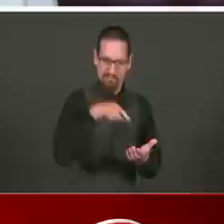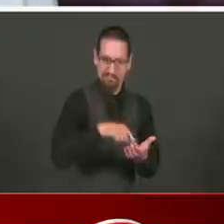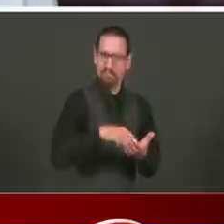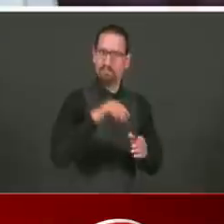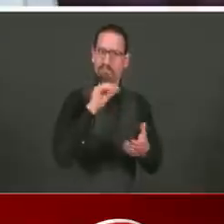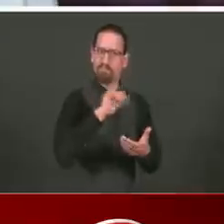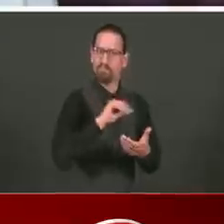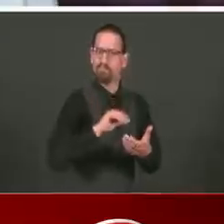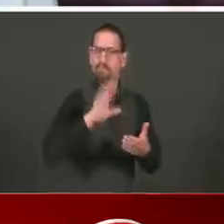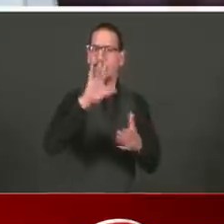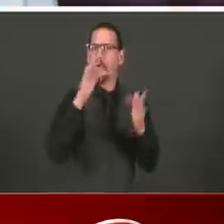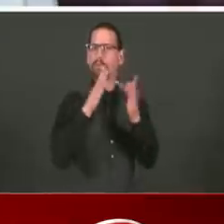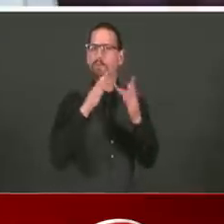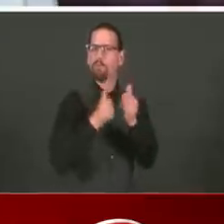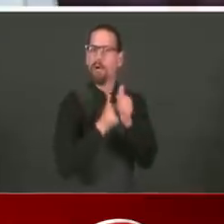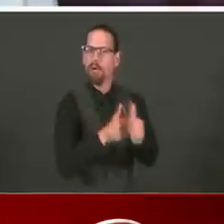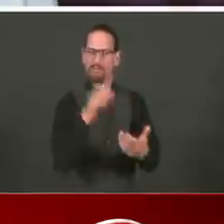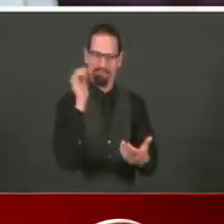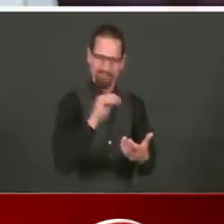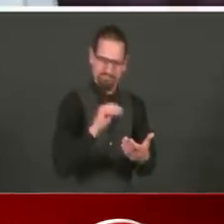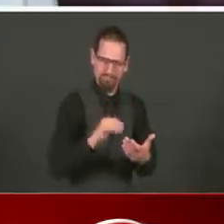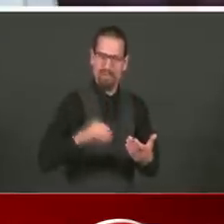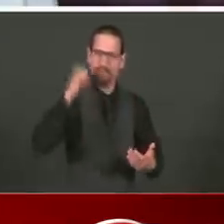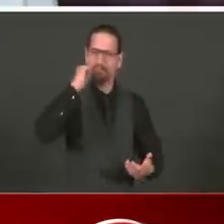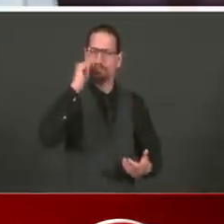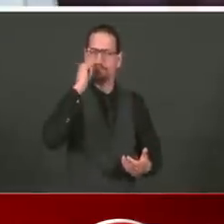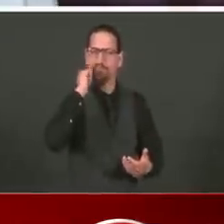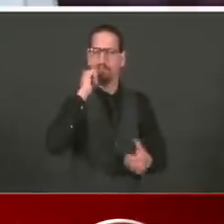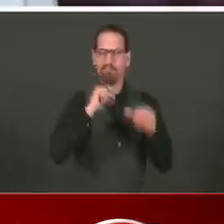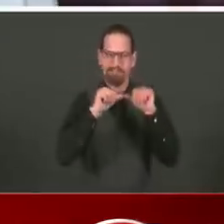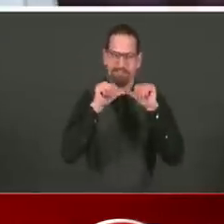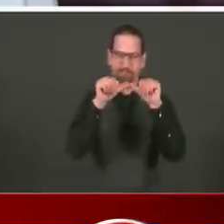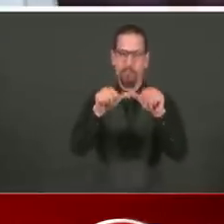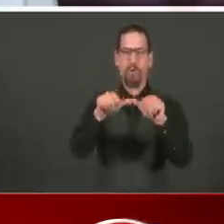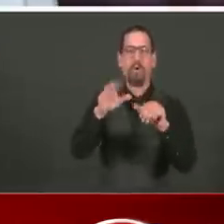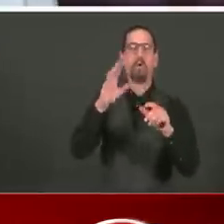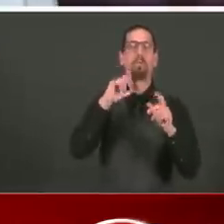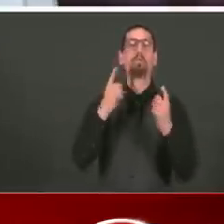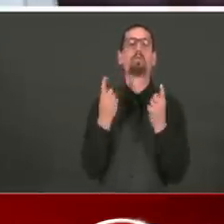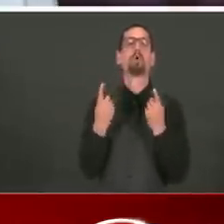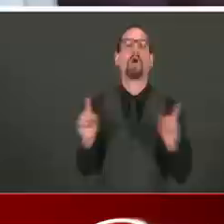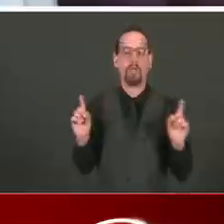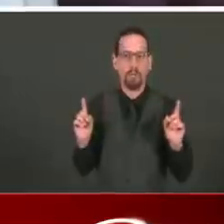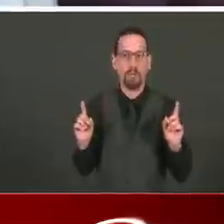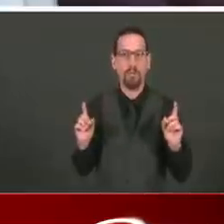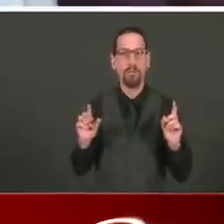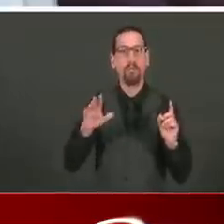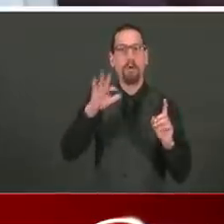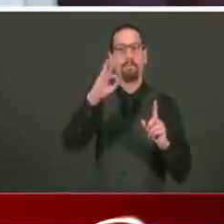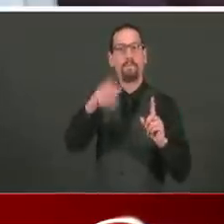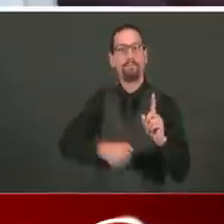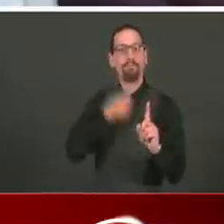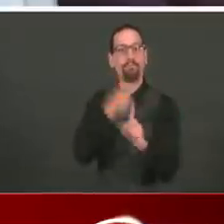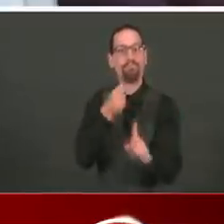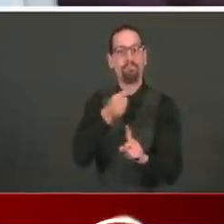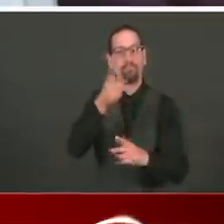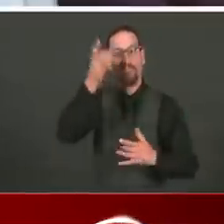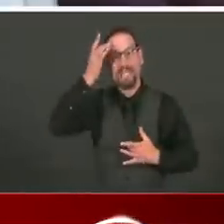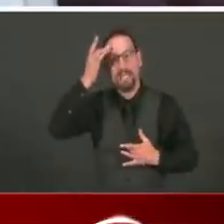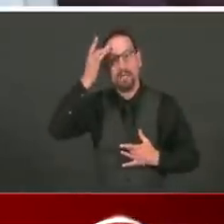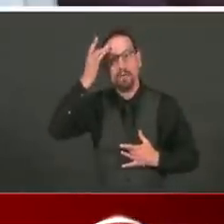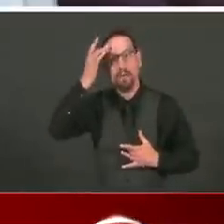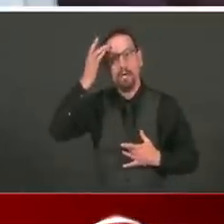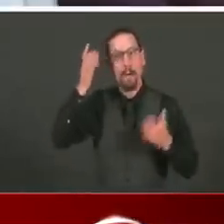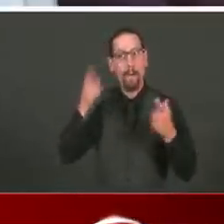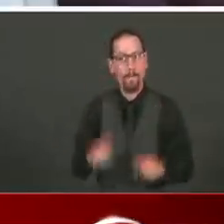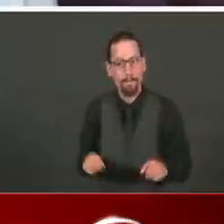and the location diary and the contact tracing notebook. Because if you get sick, you're going to get a call from the Department of Health. And if you